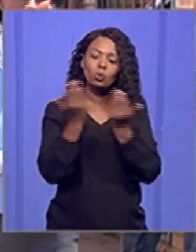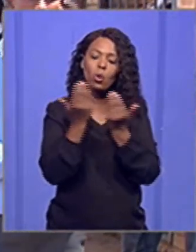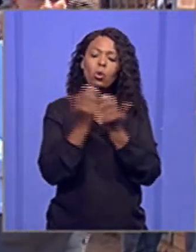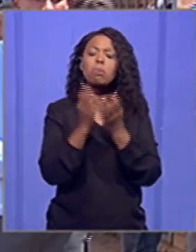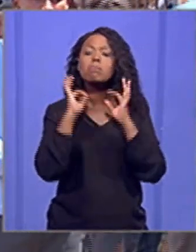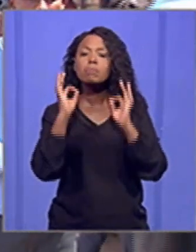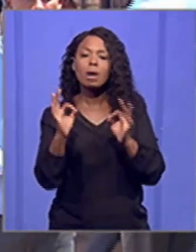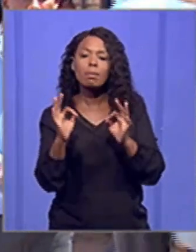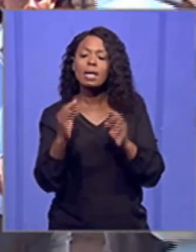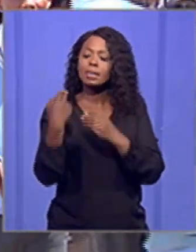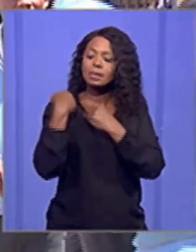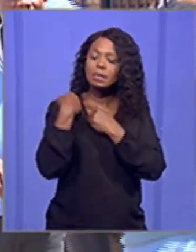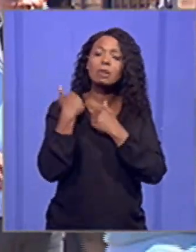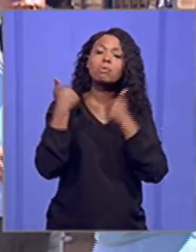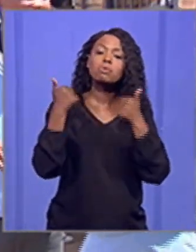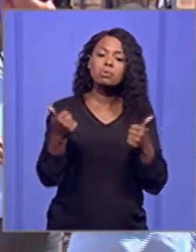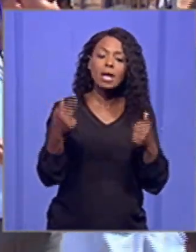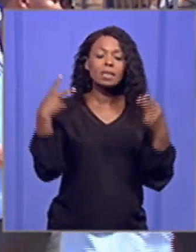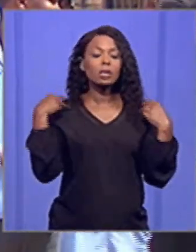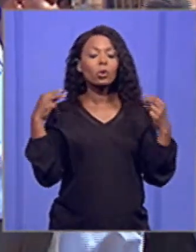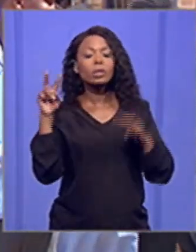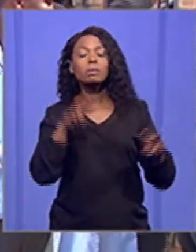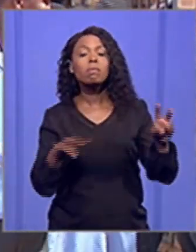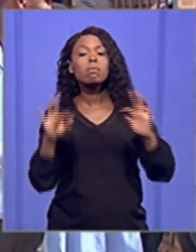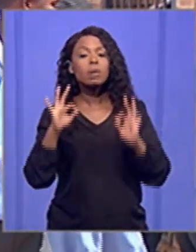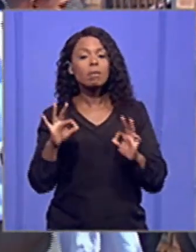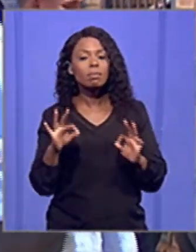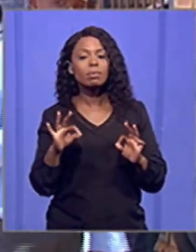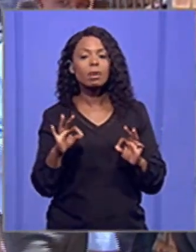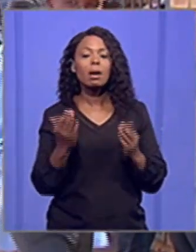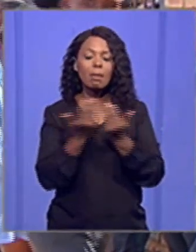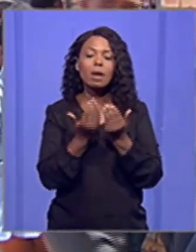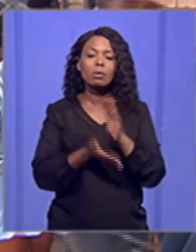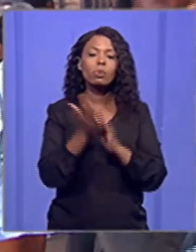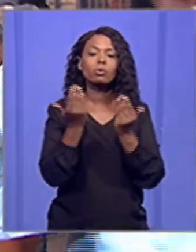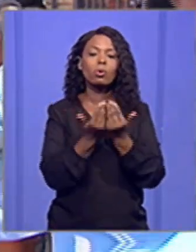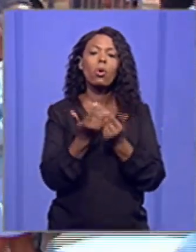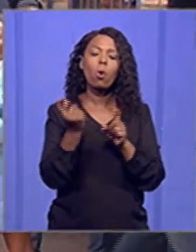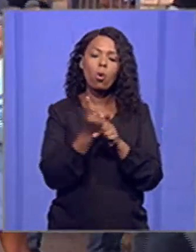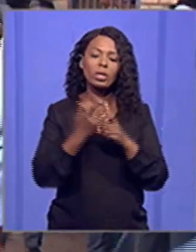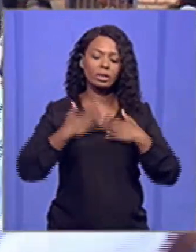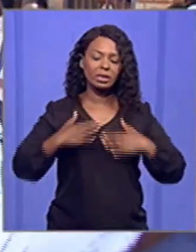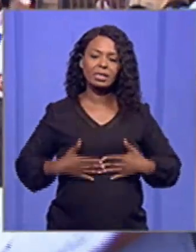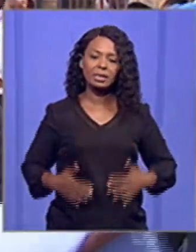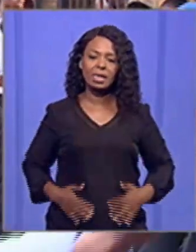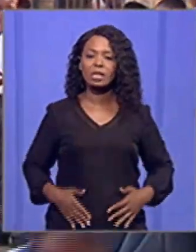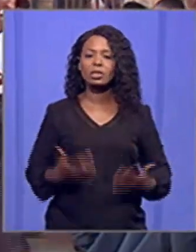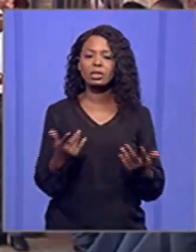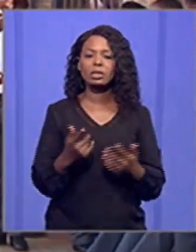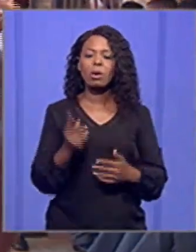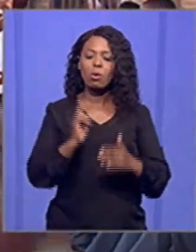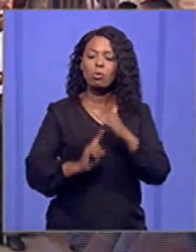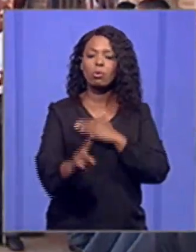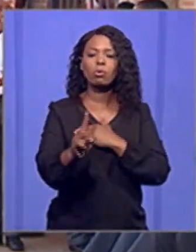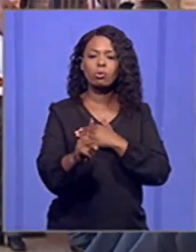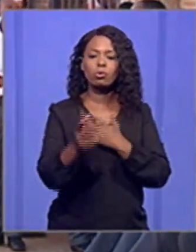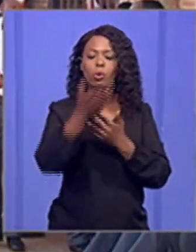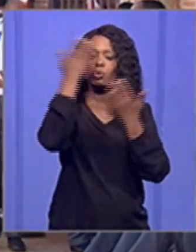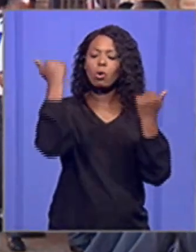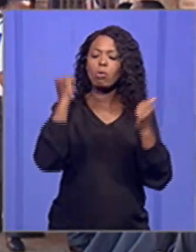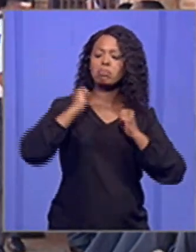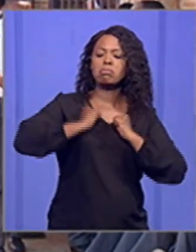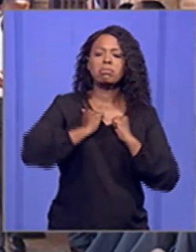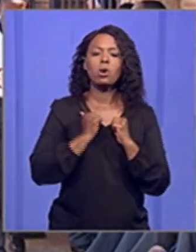se thadi ka security bana ba ke sekolo tshwanetse ba sitšhe nga se tsene ngwana o itse gore ngwana o tshwerene mo